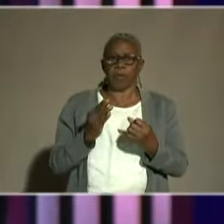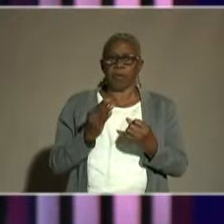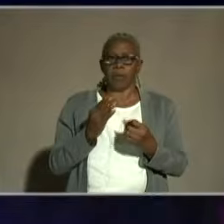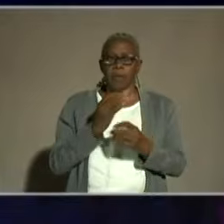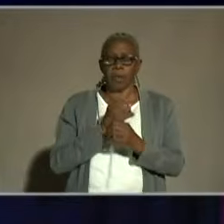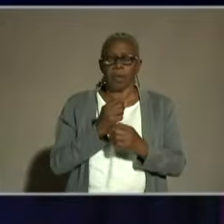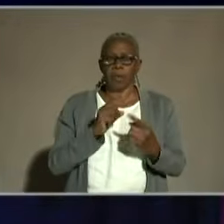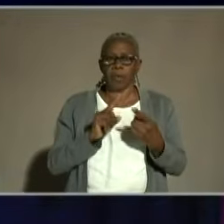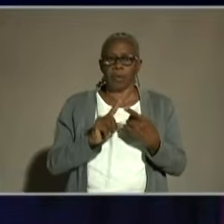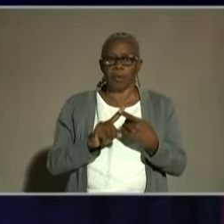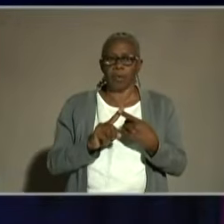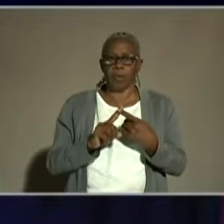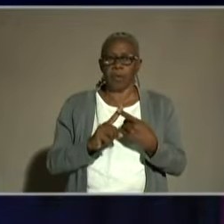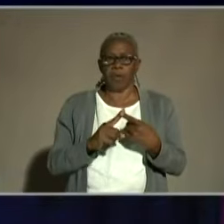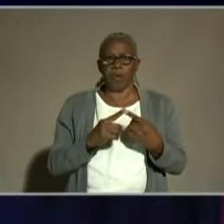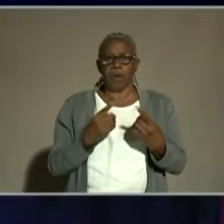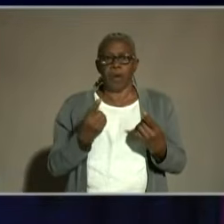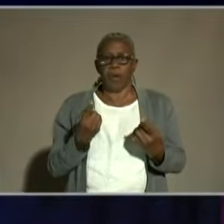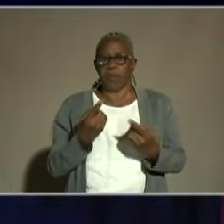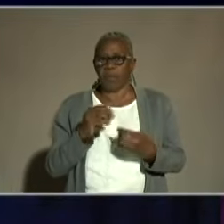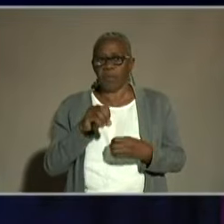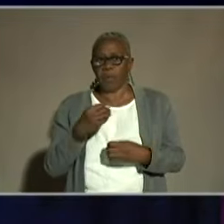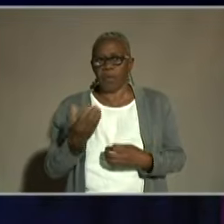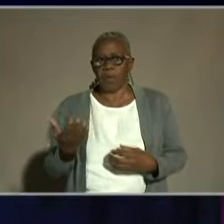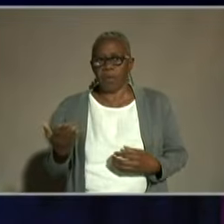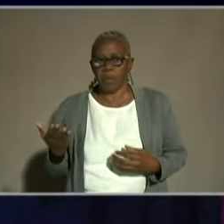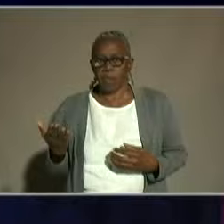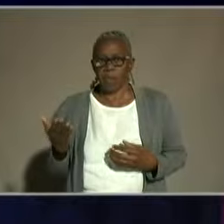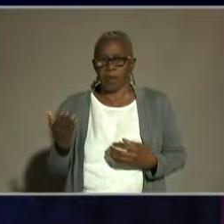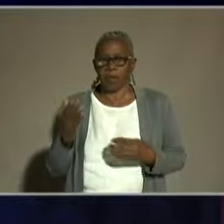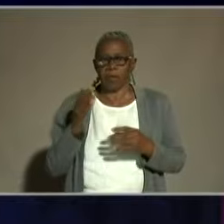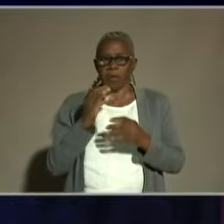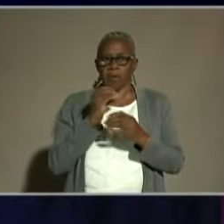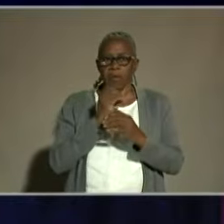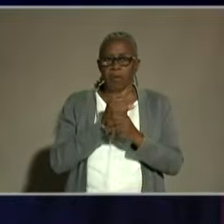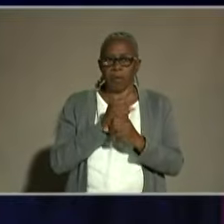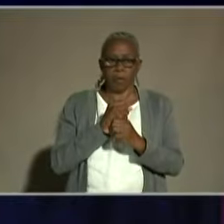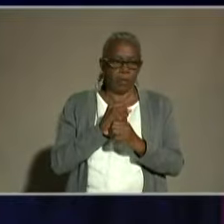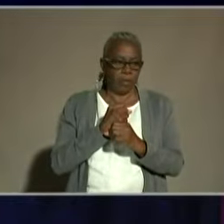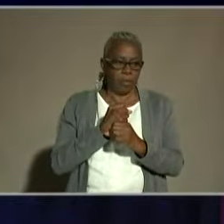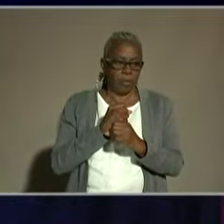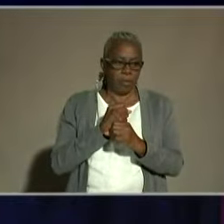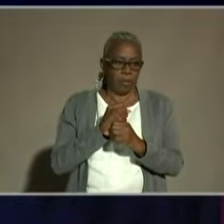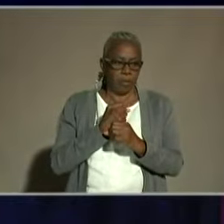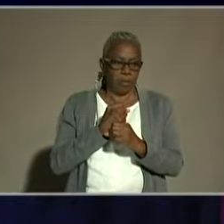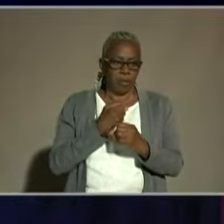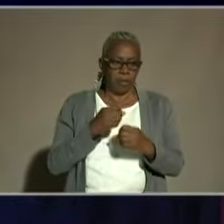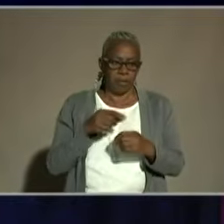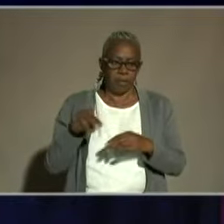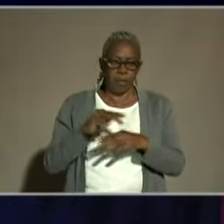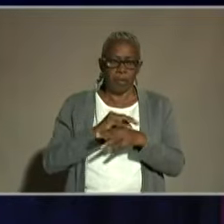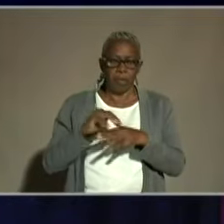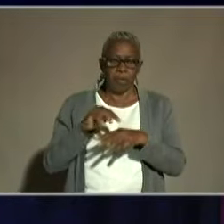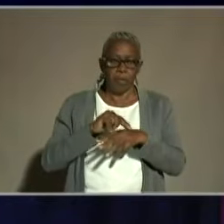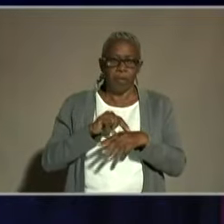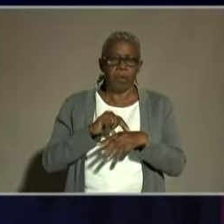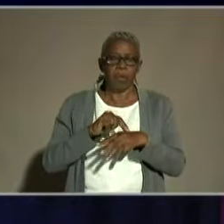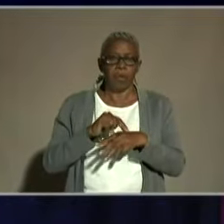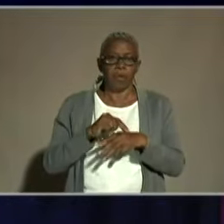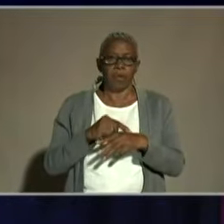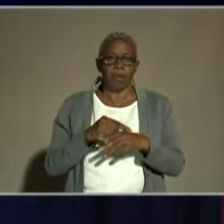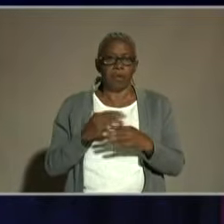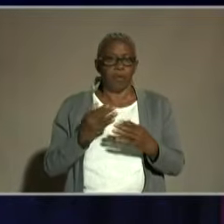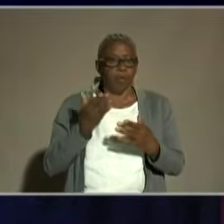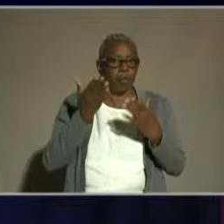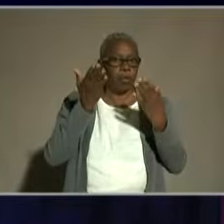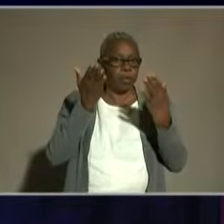into, as well as organic revenue growth, doesn't seem to take into account increase in expenditure. That's also projected, as well as low